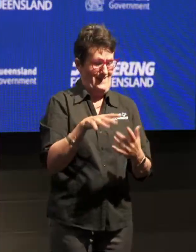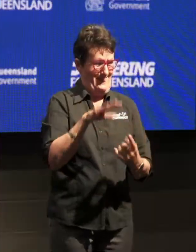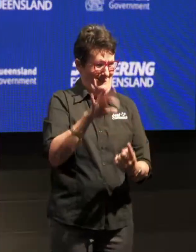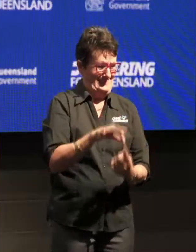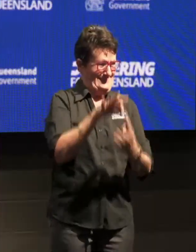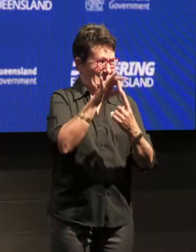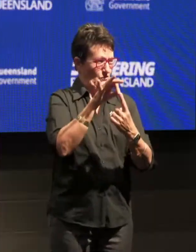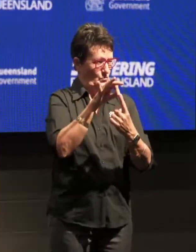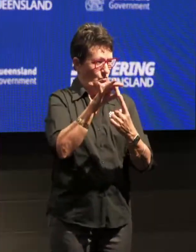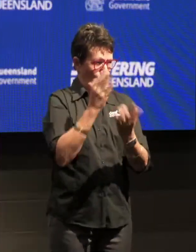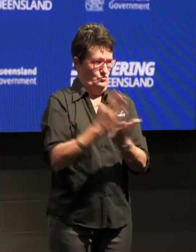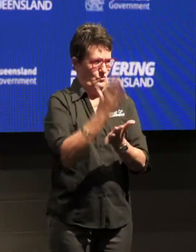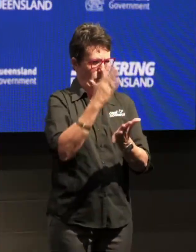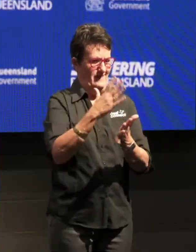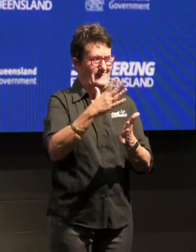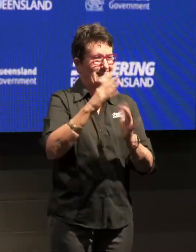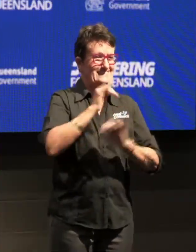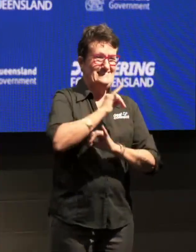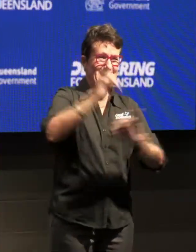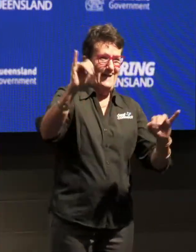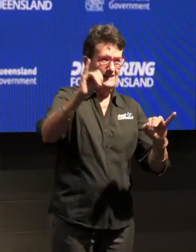that